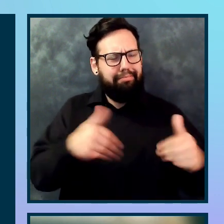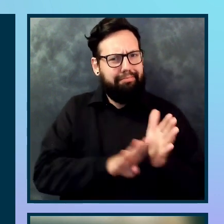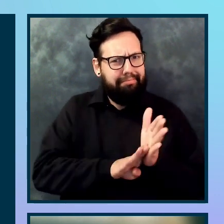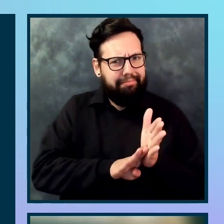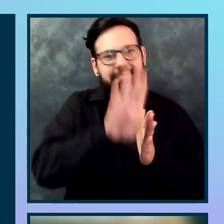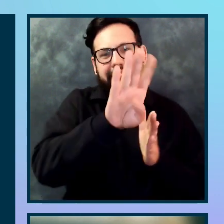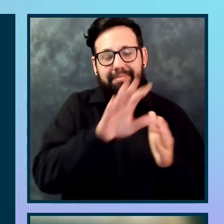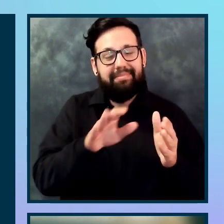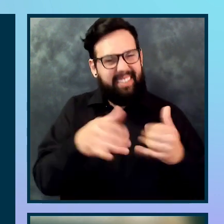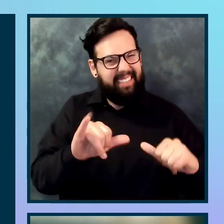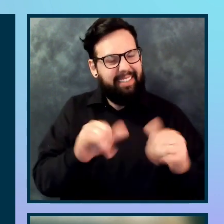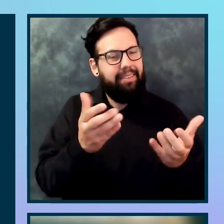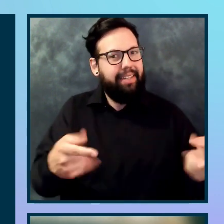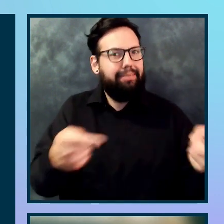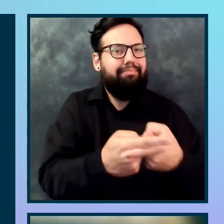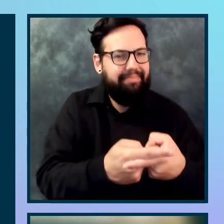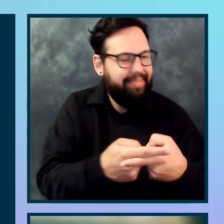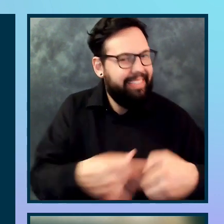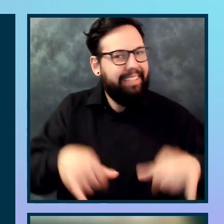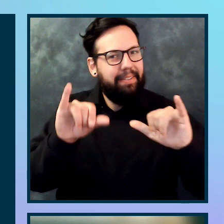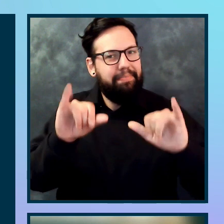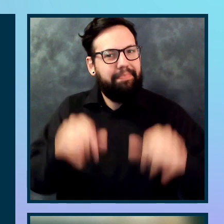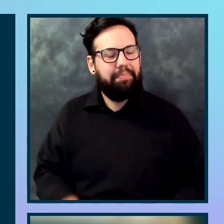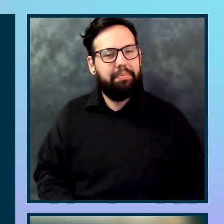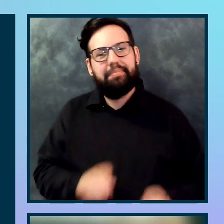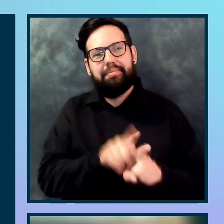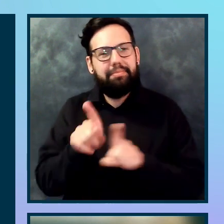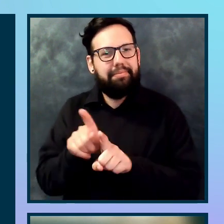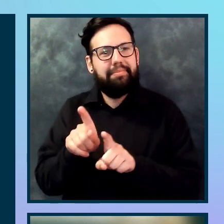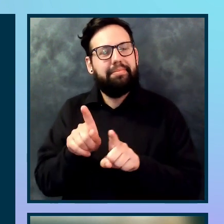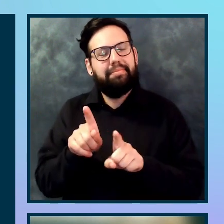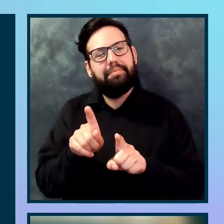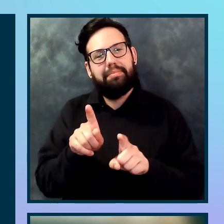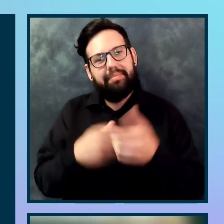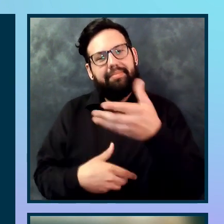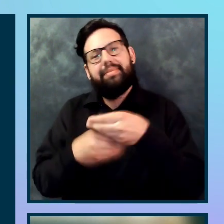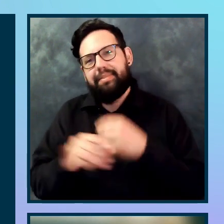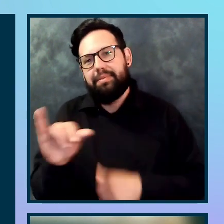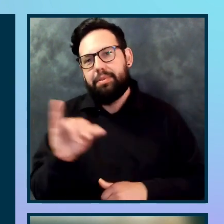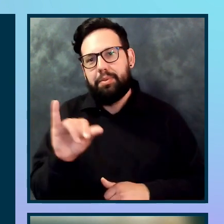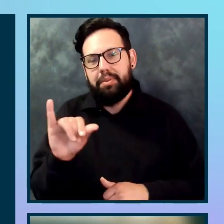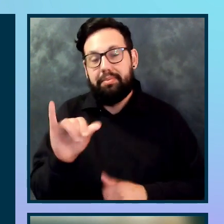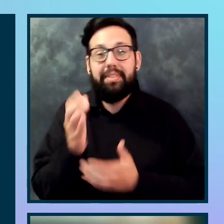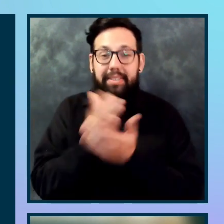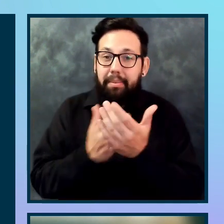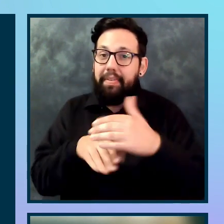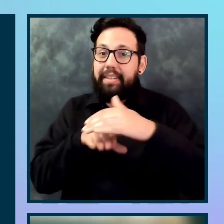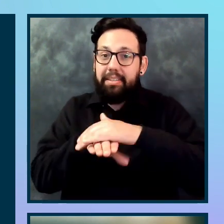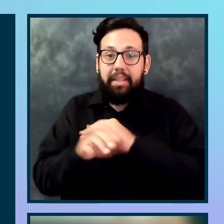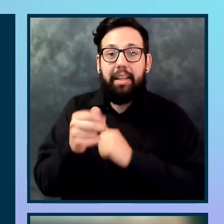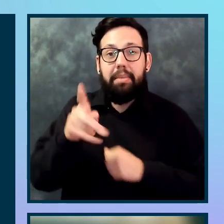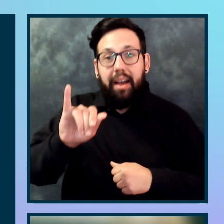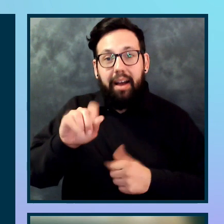to. It's also worth noting that Swiftui and some of the accessibility APIs that we've covered today,